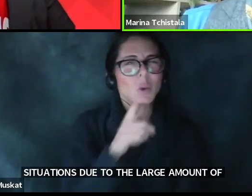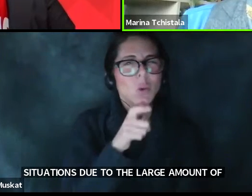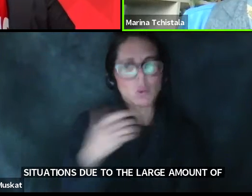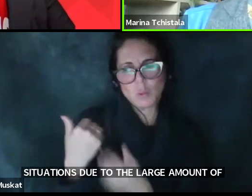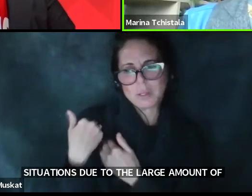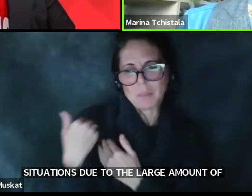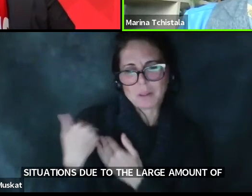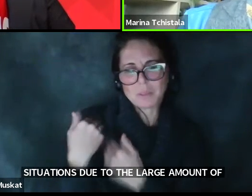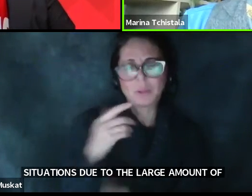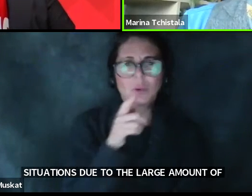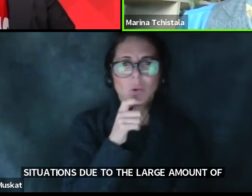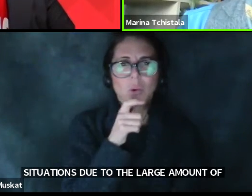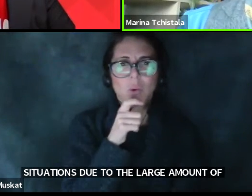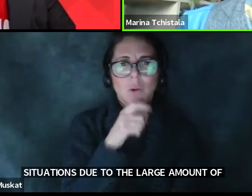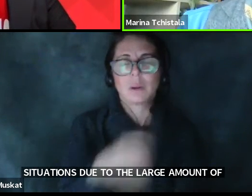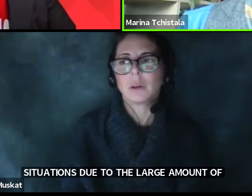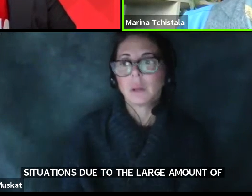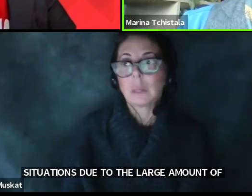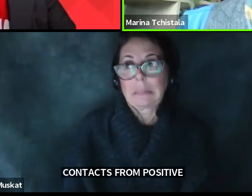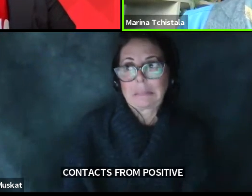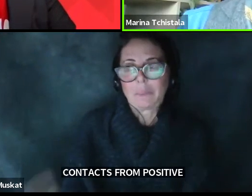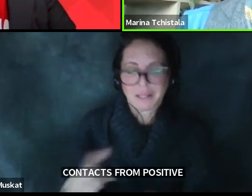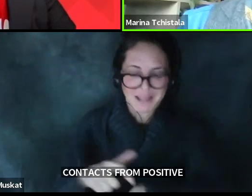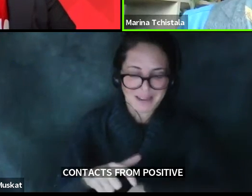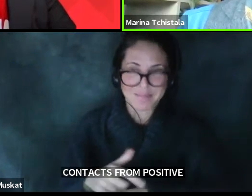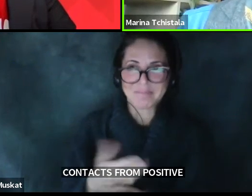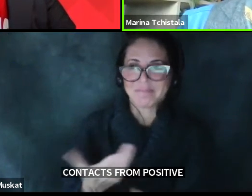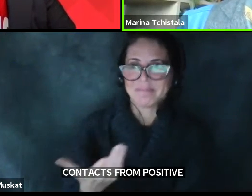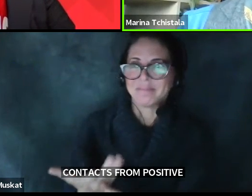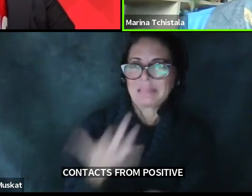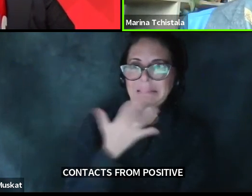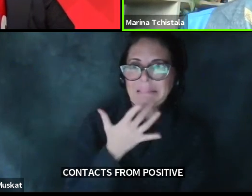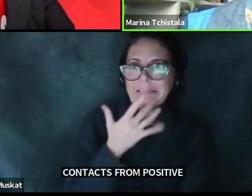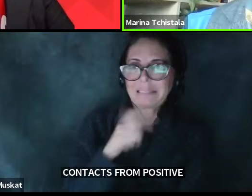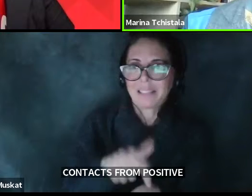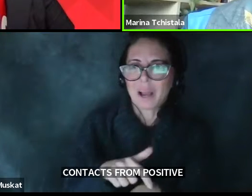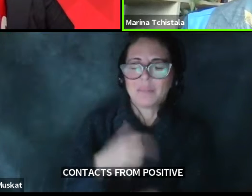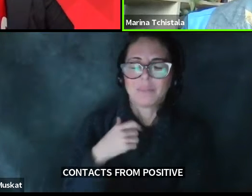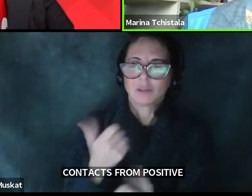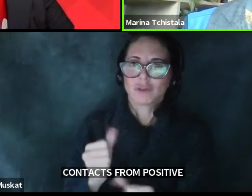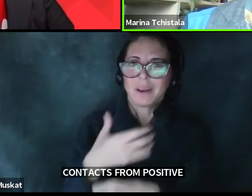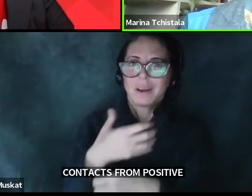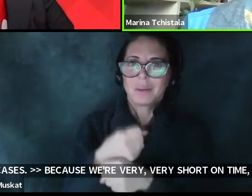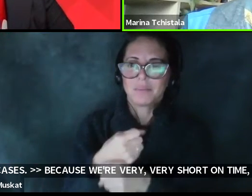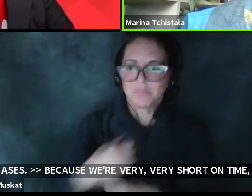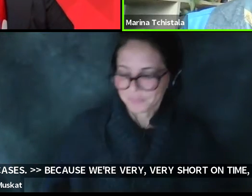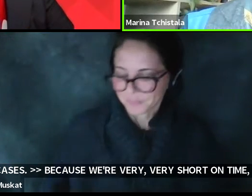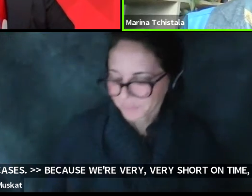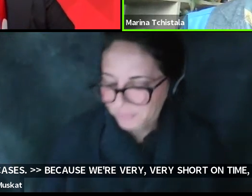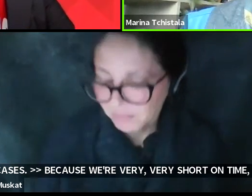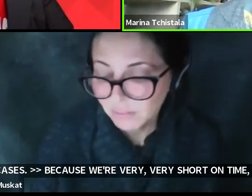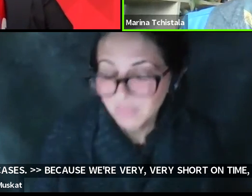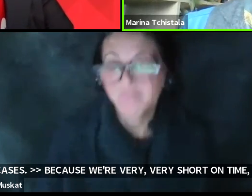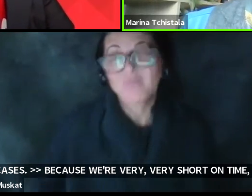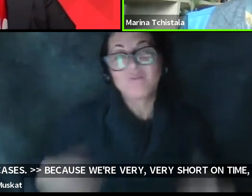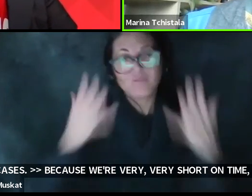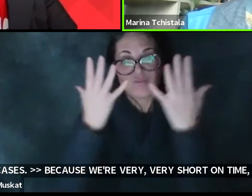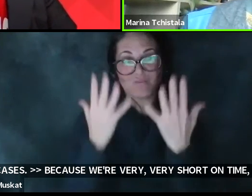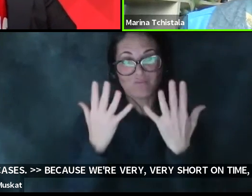Because we're very short on time, I see. I'll try to answer this briefly. Unfortunately, Toronto Public Health had